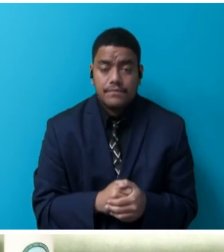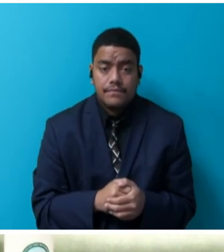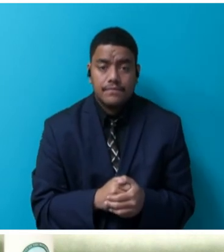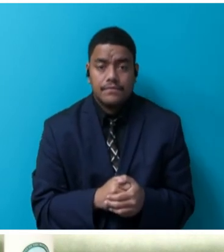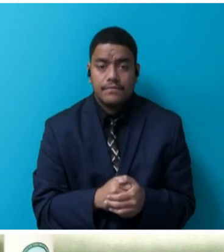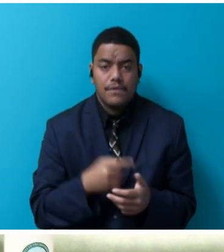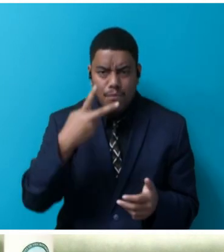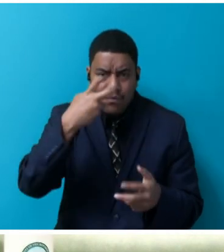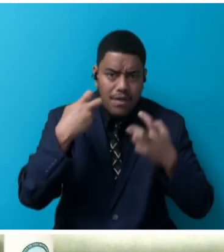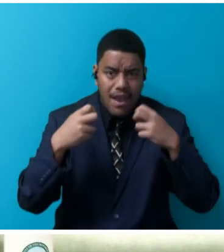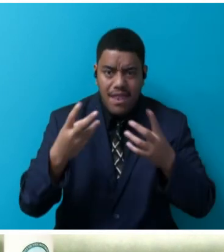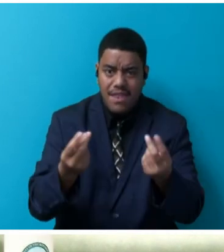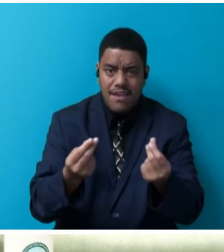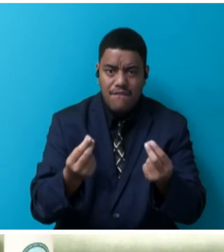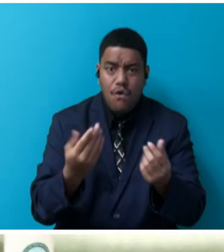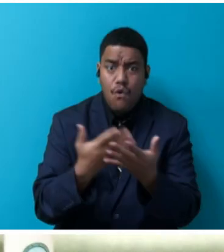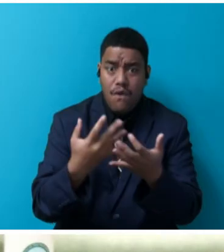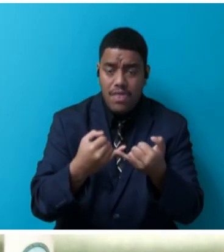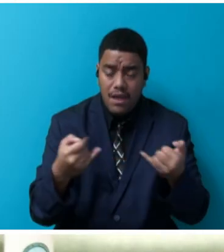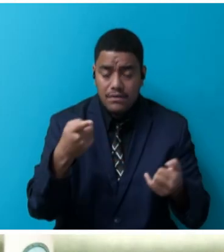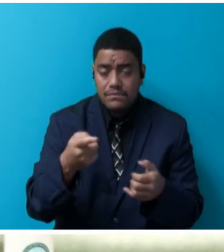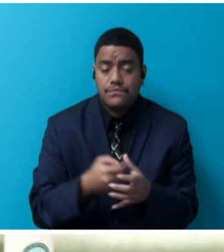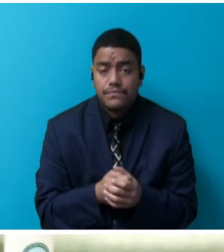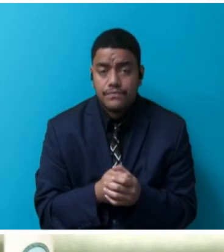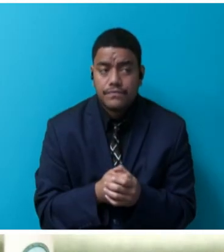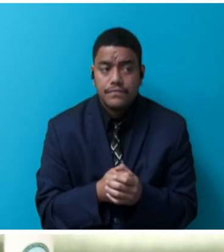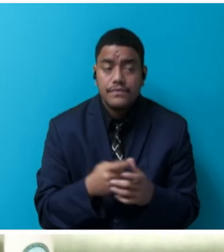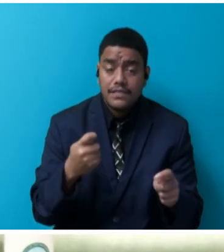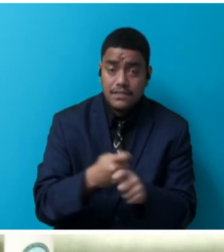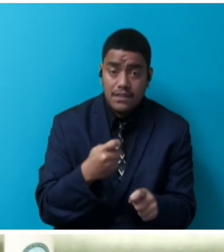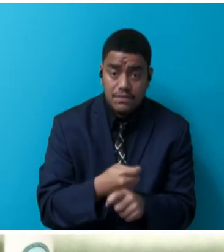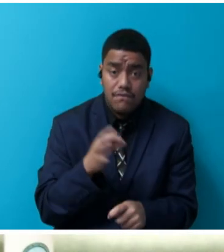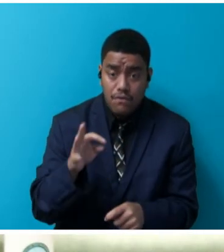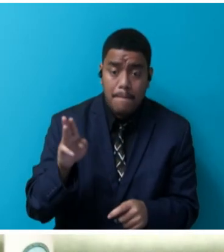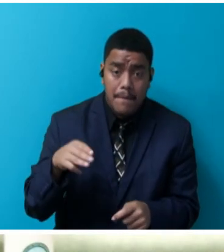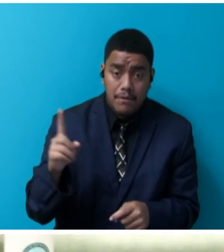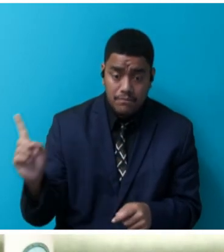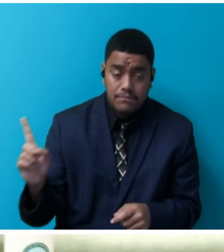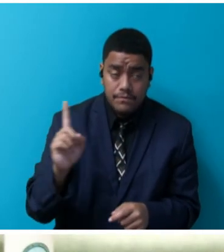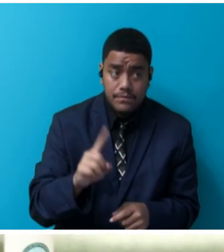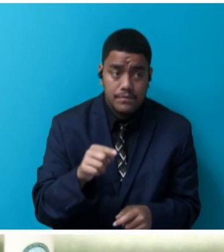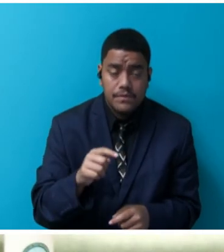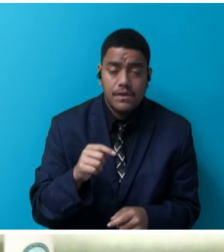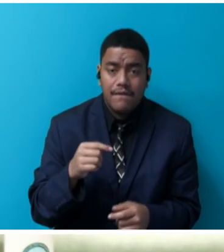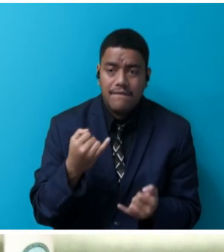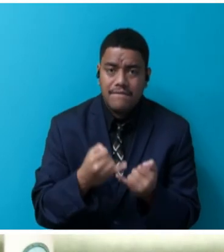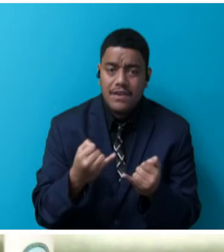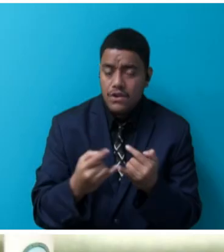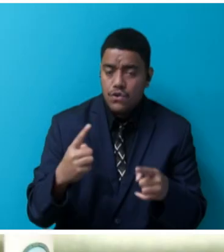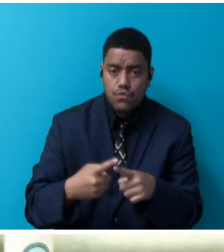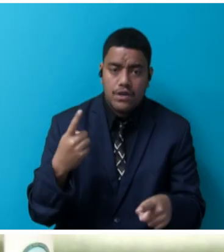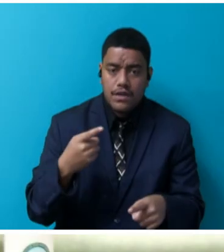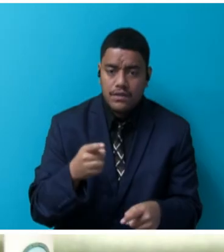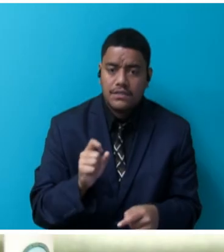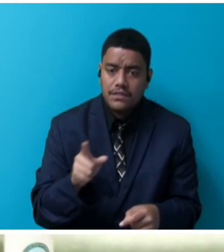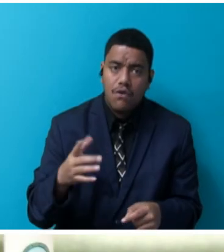with every potential scam that one of the task force members comes across, this is very quickly sent to all